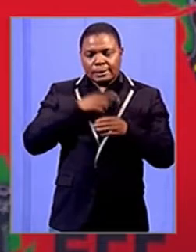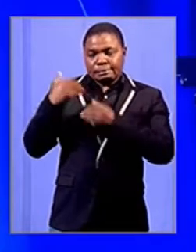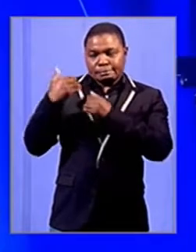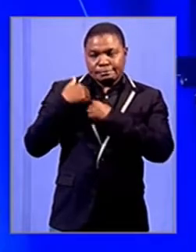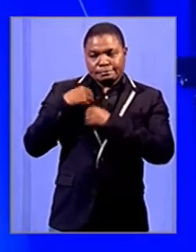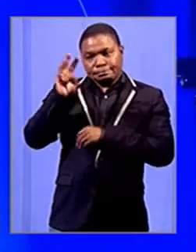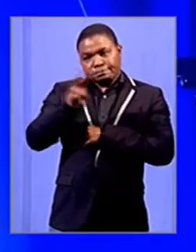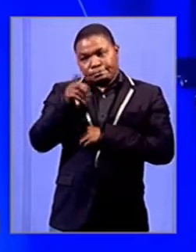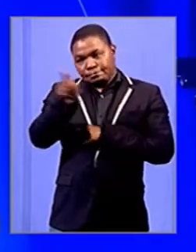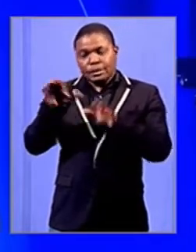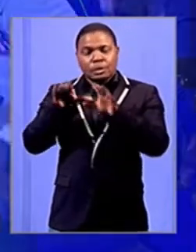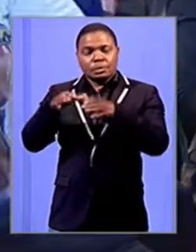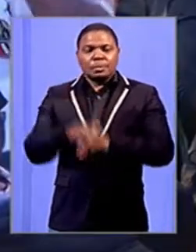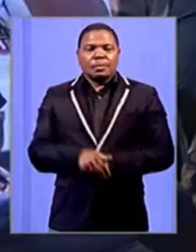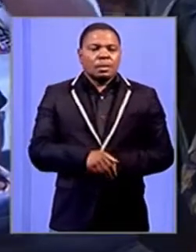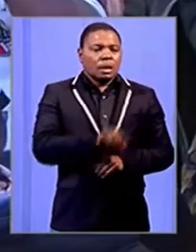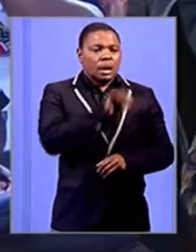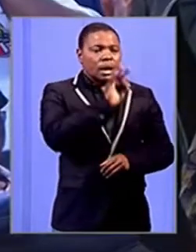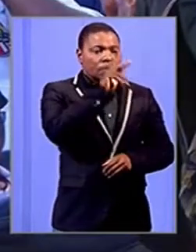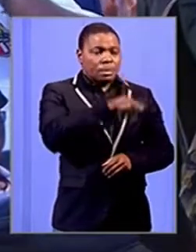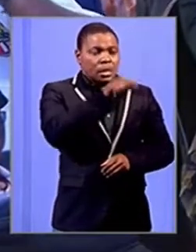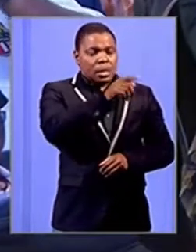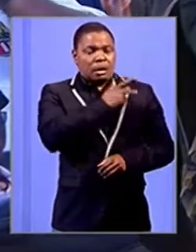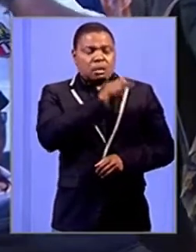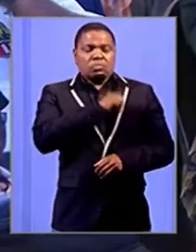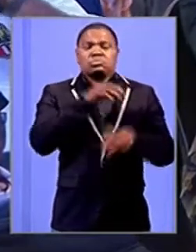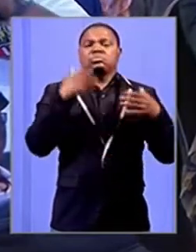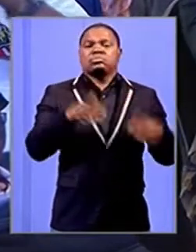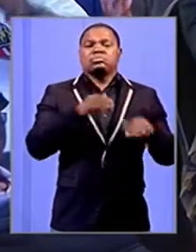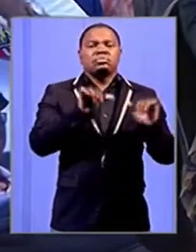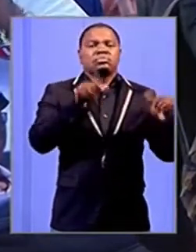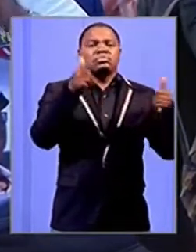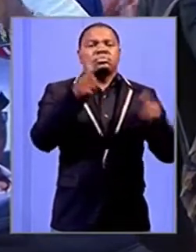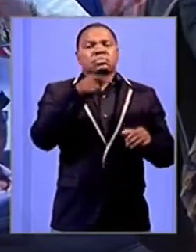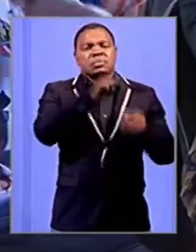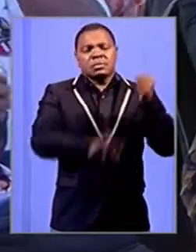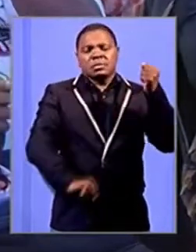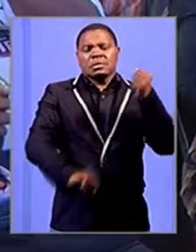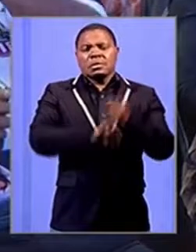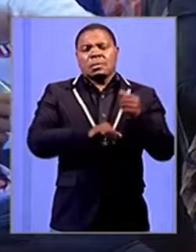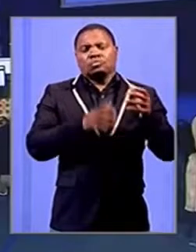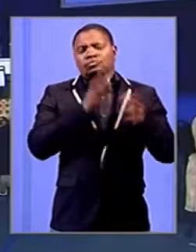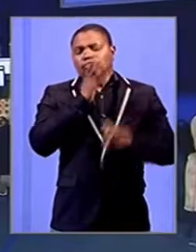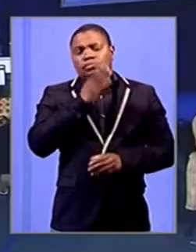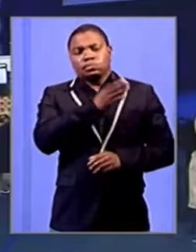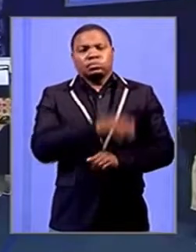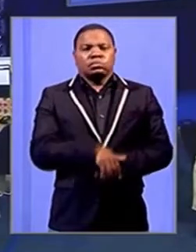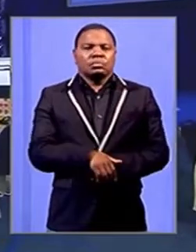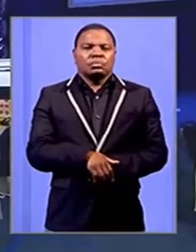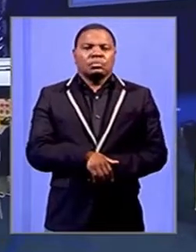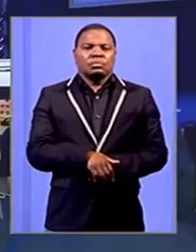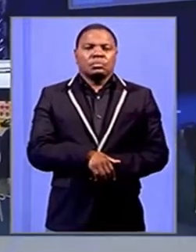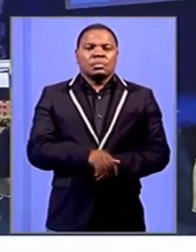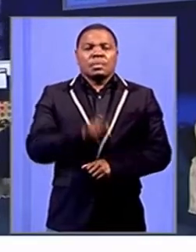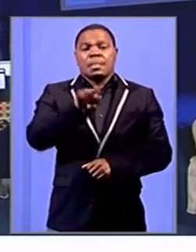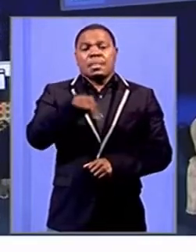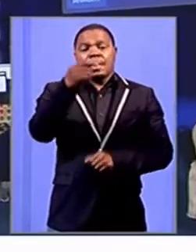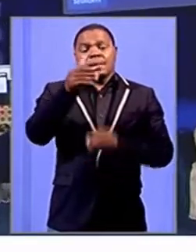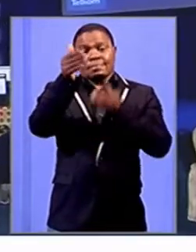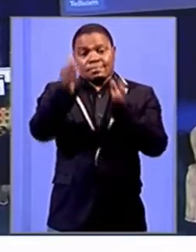accountable. IFP e sebeditse hantle haholo KwaZulu-Natal mo enang le botshetsi bo matla teng. The next phase, of